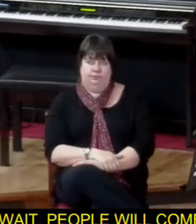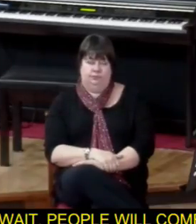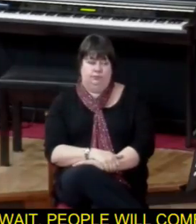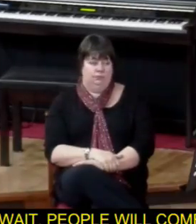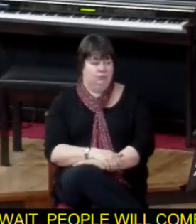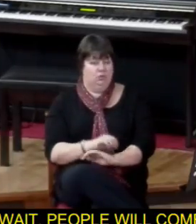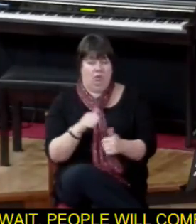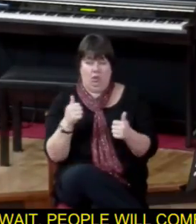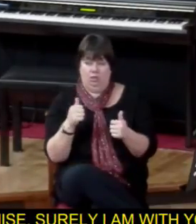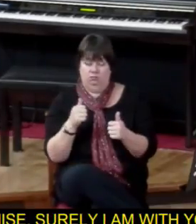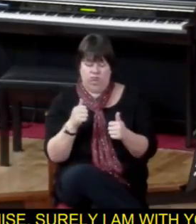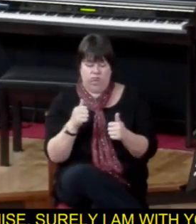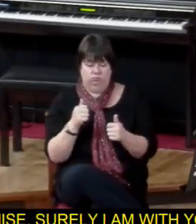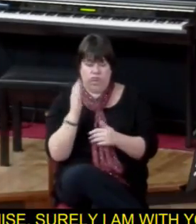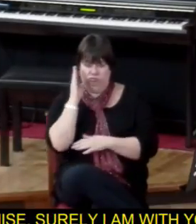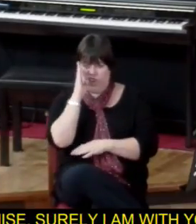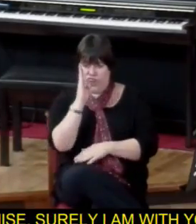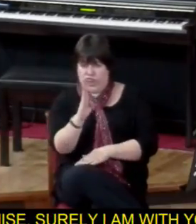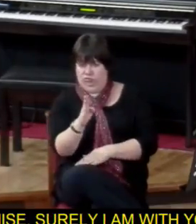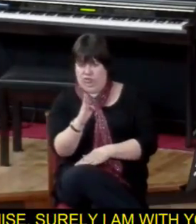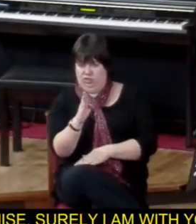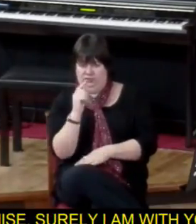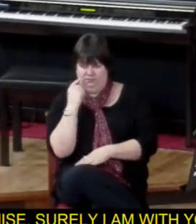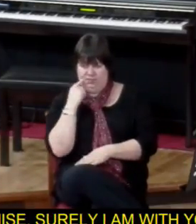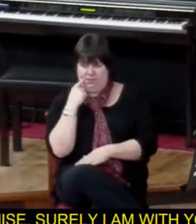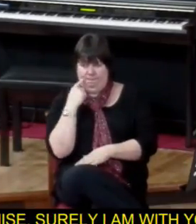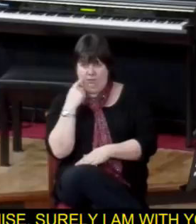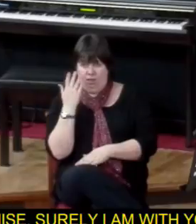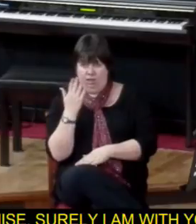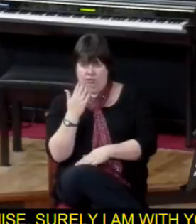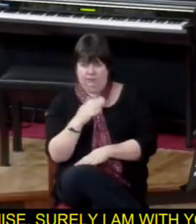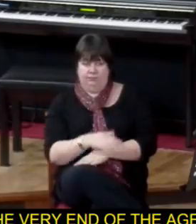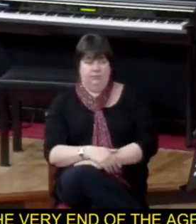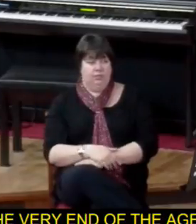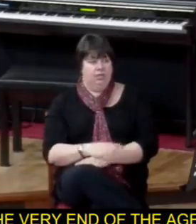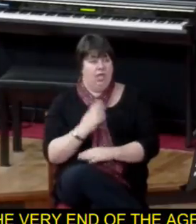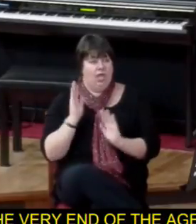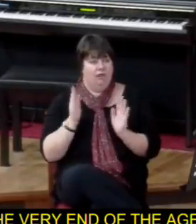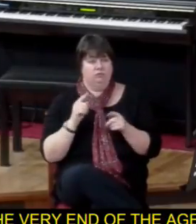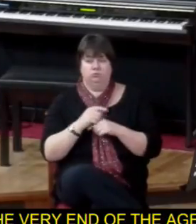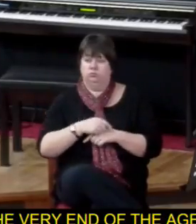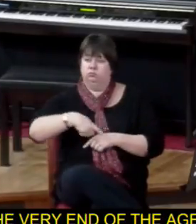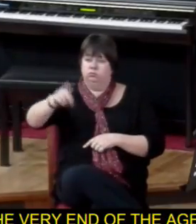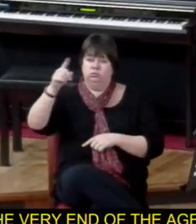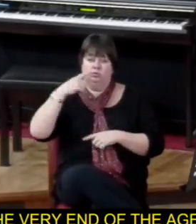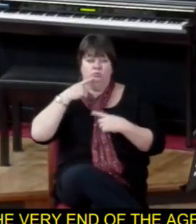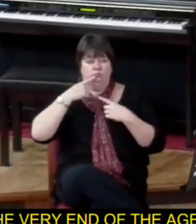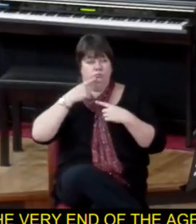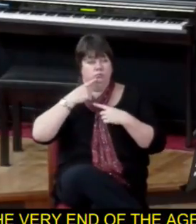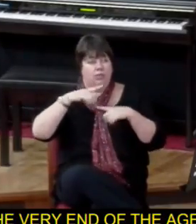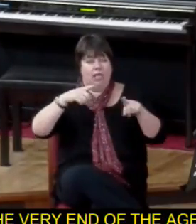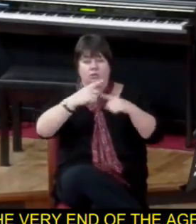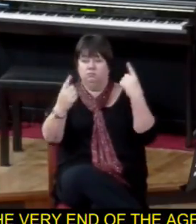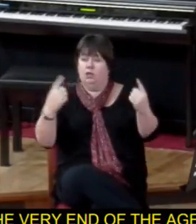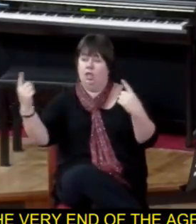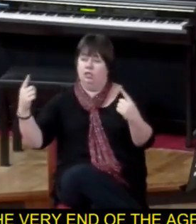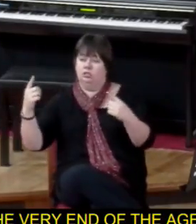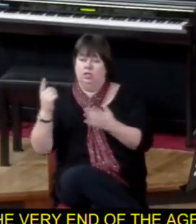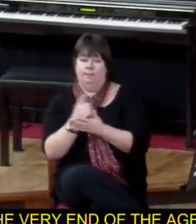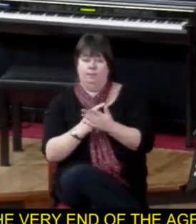Okay, so it's all nice and straightforward. We've to go and tell others. We've not to wait for them to come to